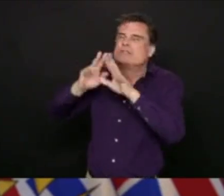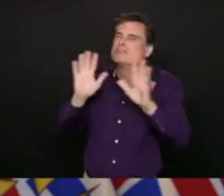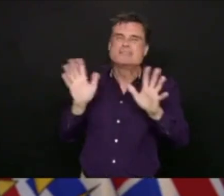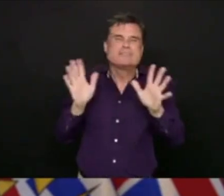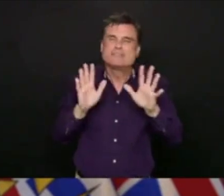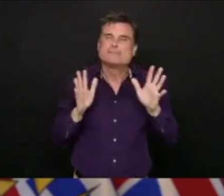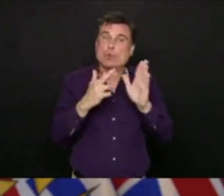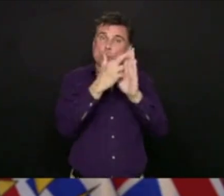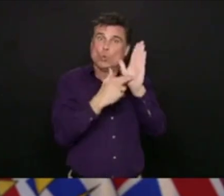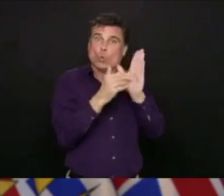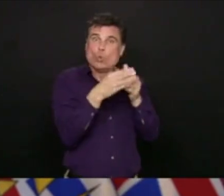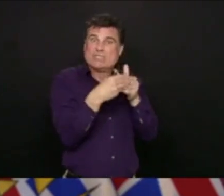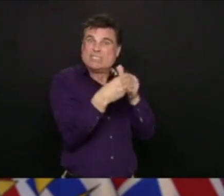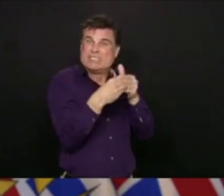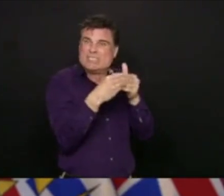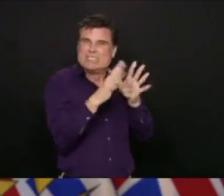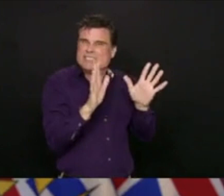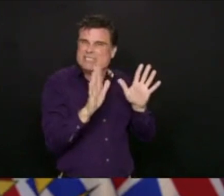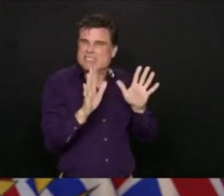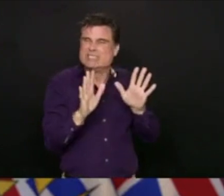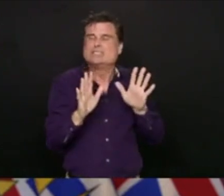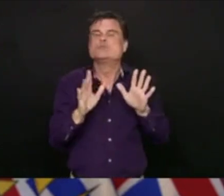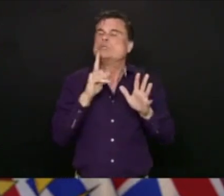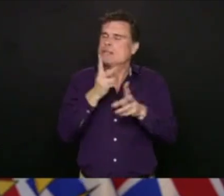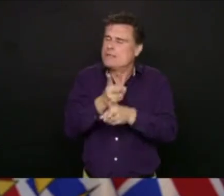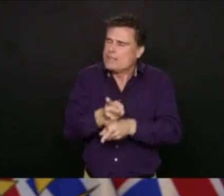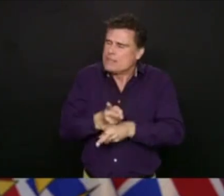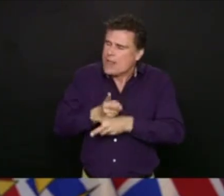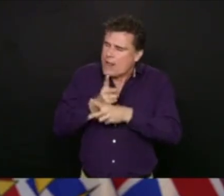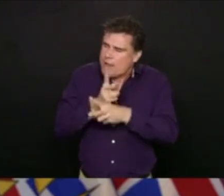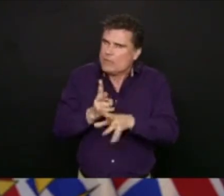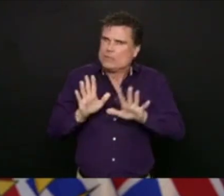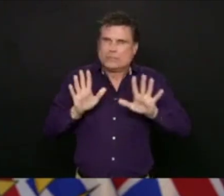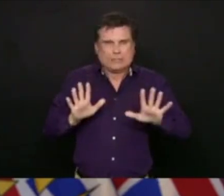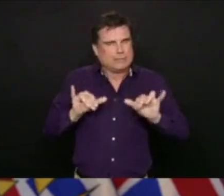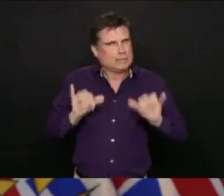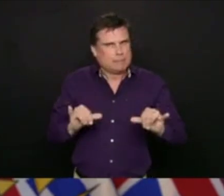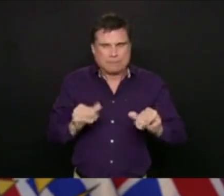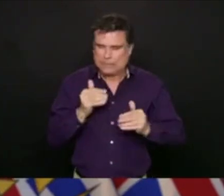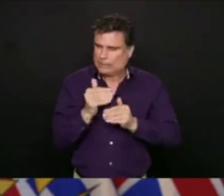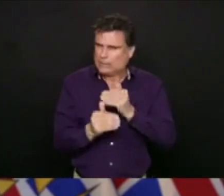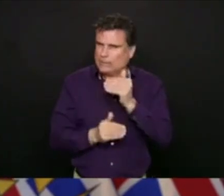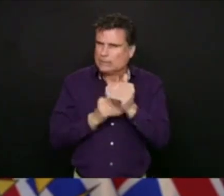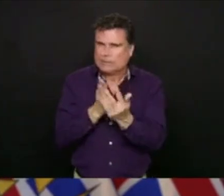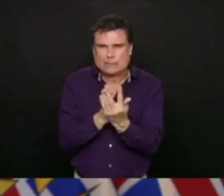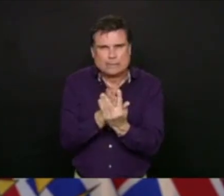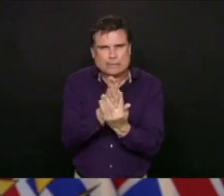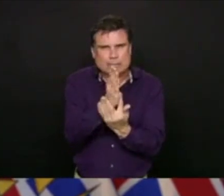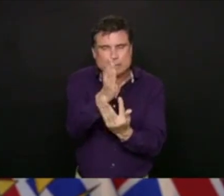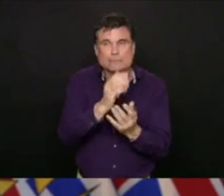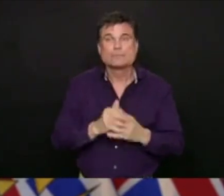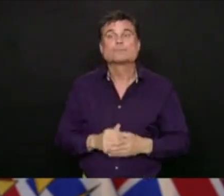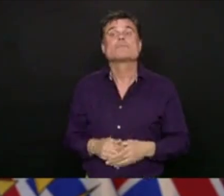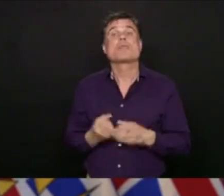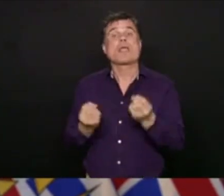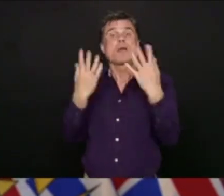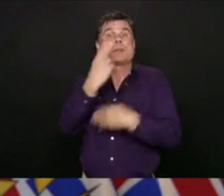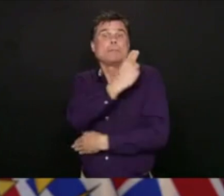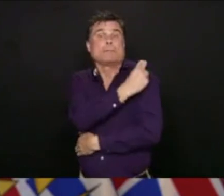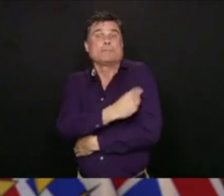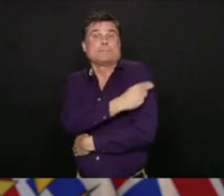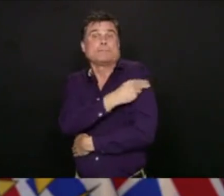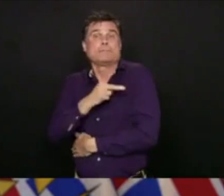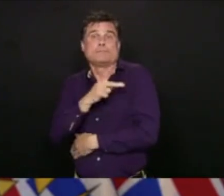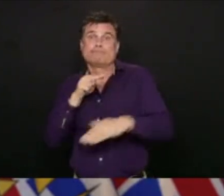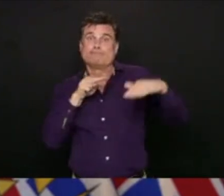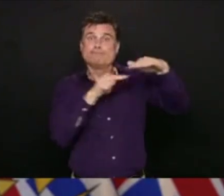have 72 people who are hospitalized right now, and at the moment I don't have the number of people who are in ICU, but that will